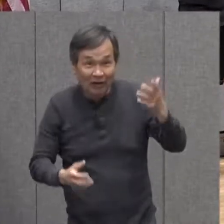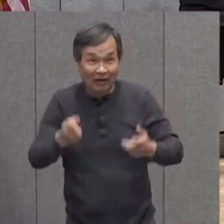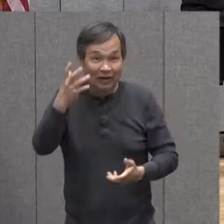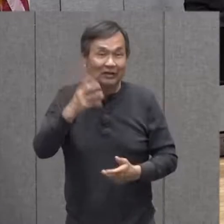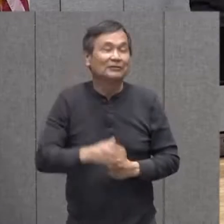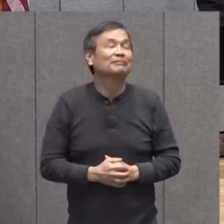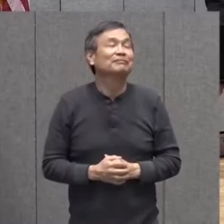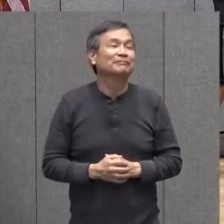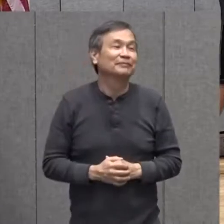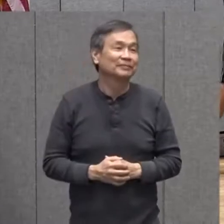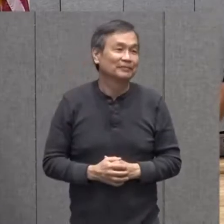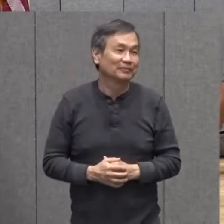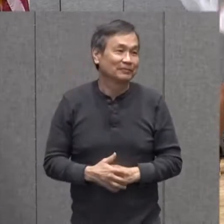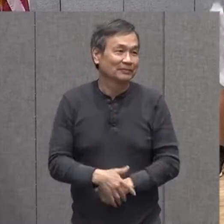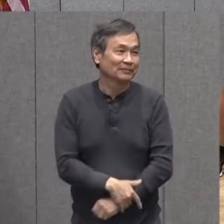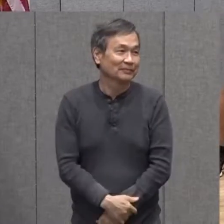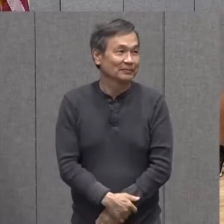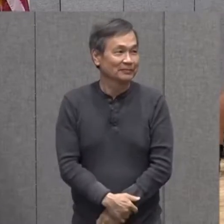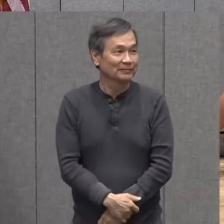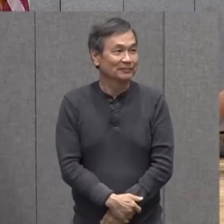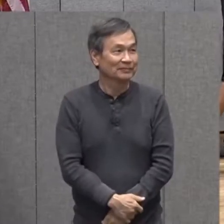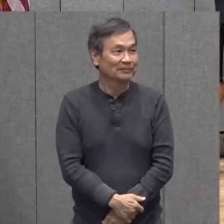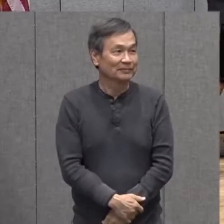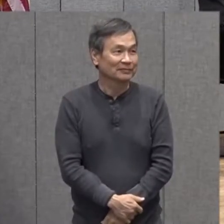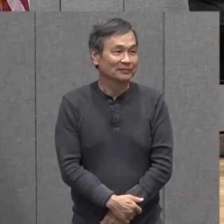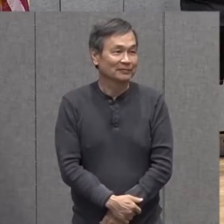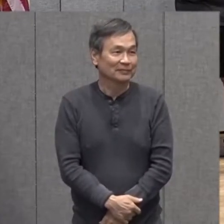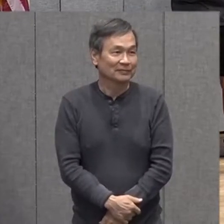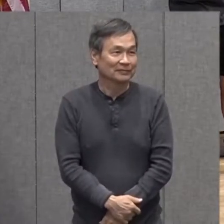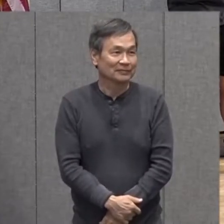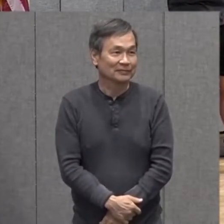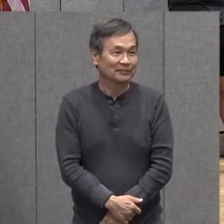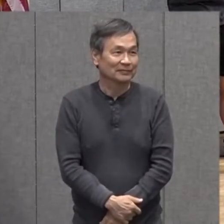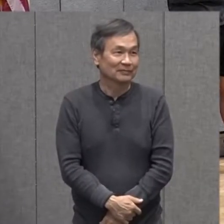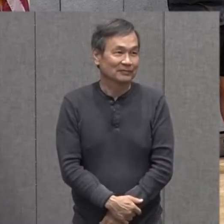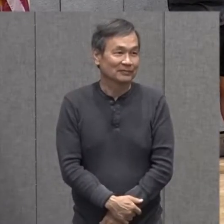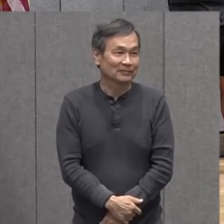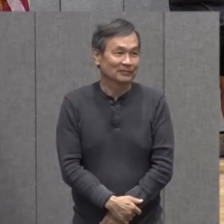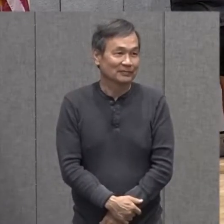favorita, tu apellido. Deletrea diferentes palabras.